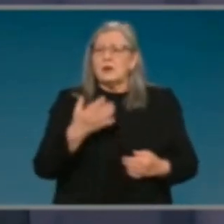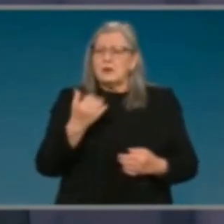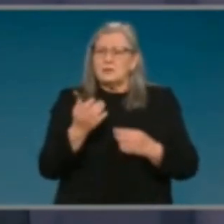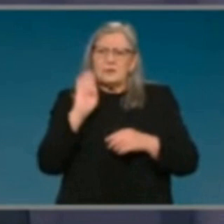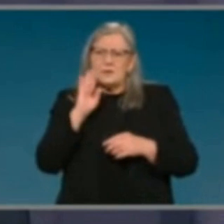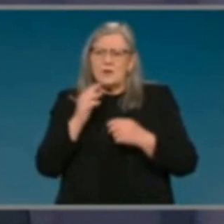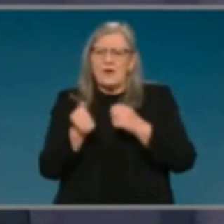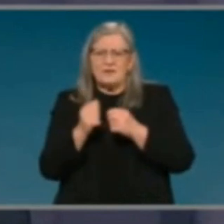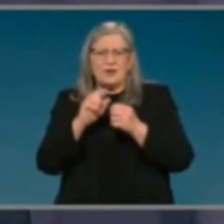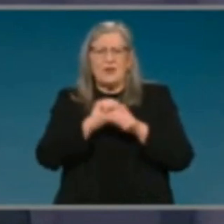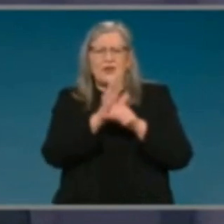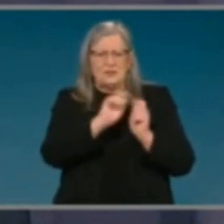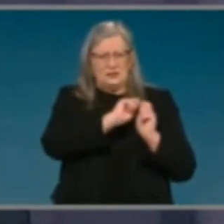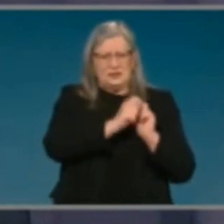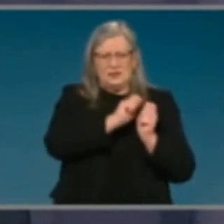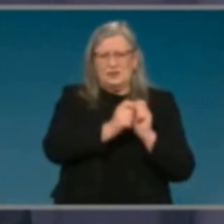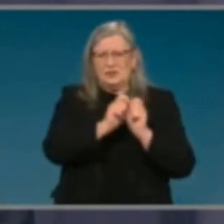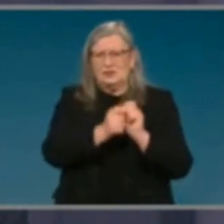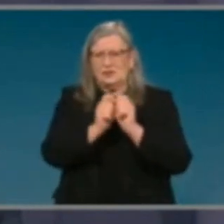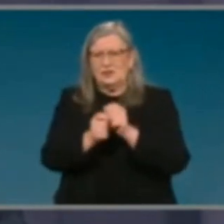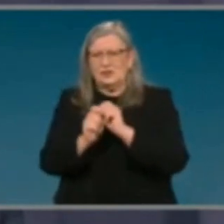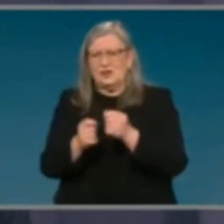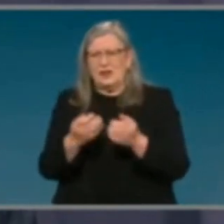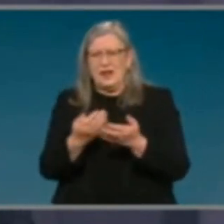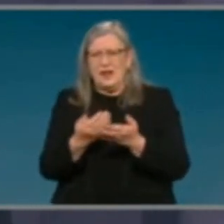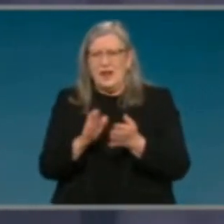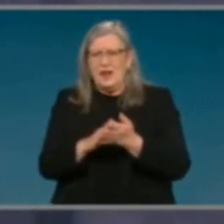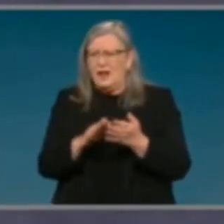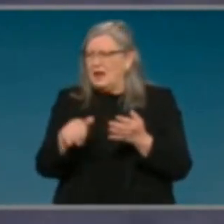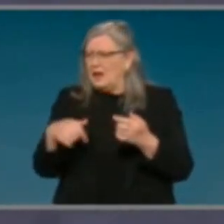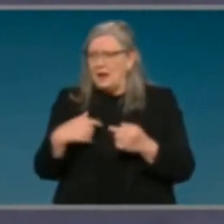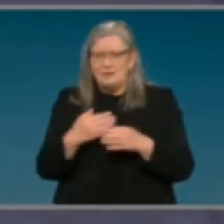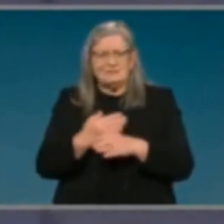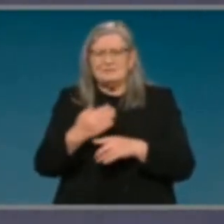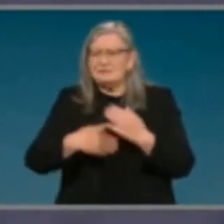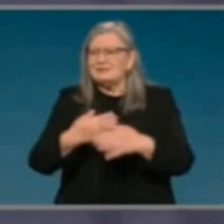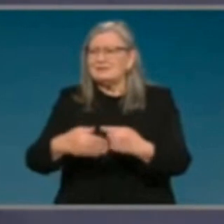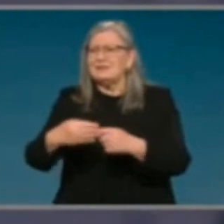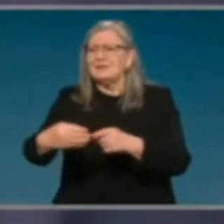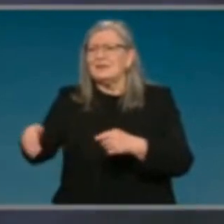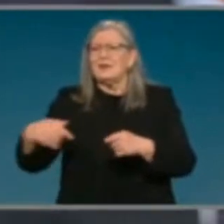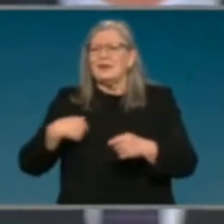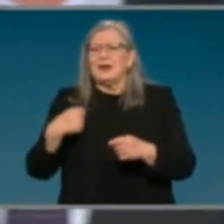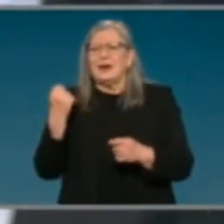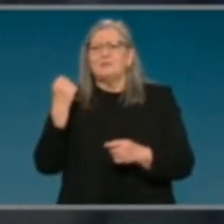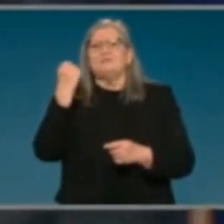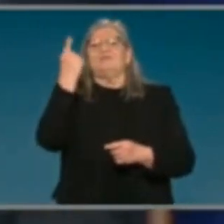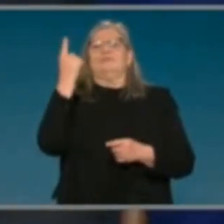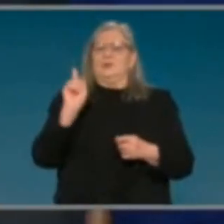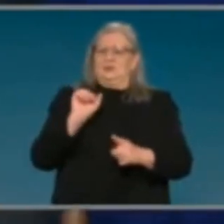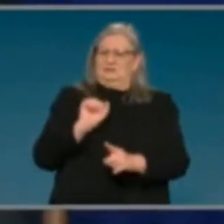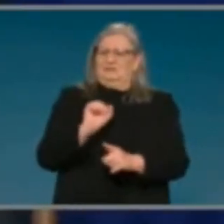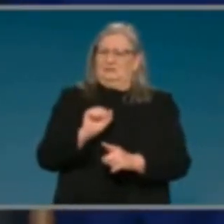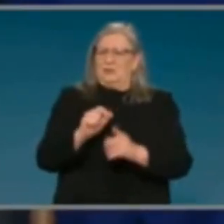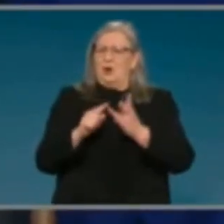take before we have an understanding of the severity question? So that's a tricky one. It relates to the previous question about